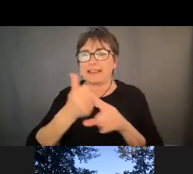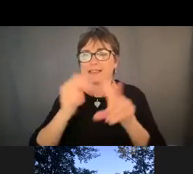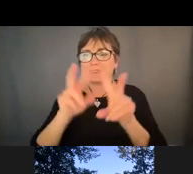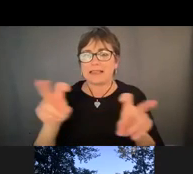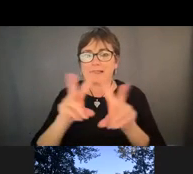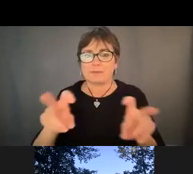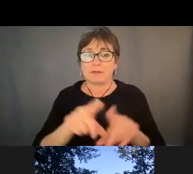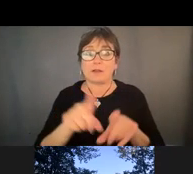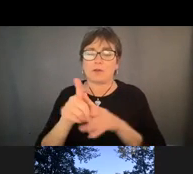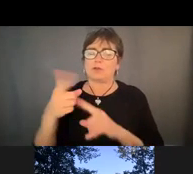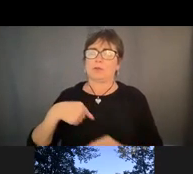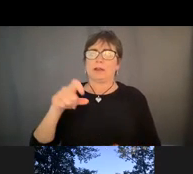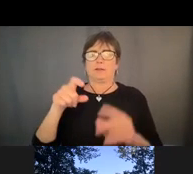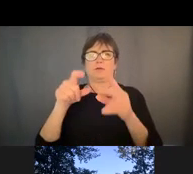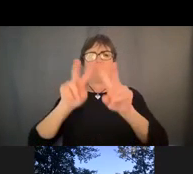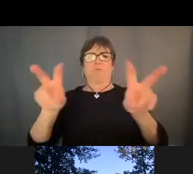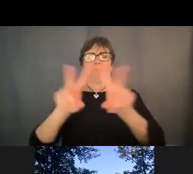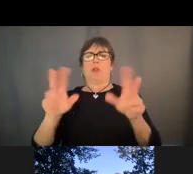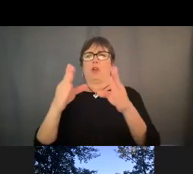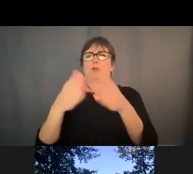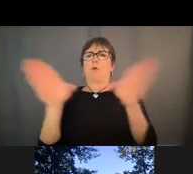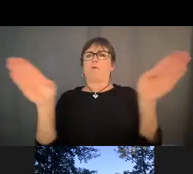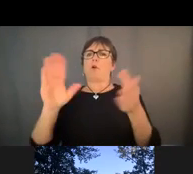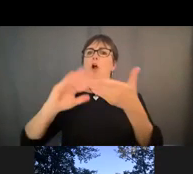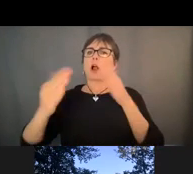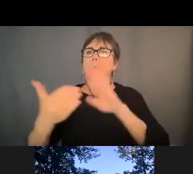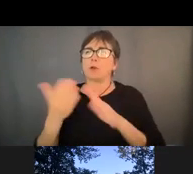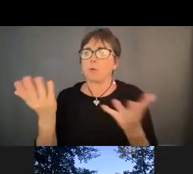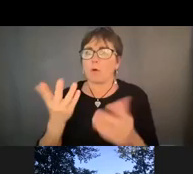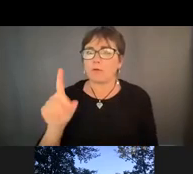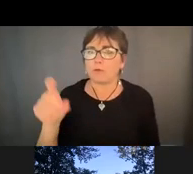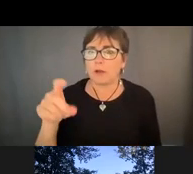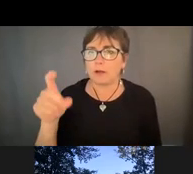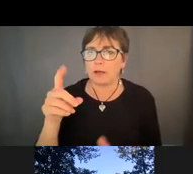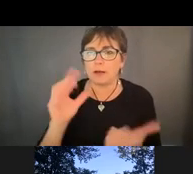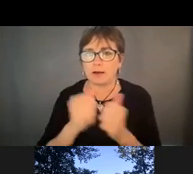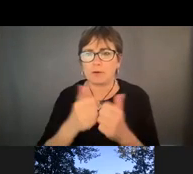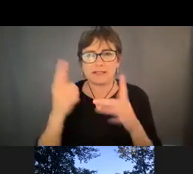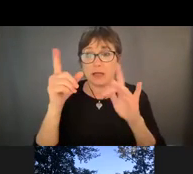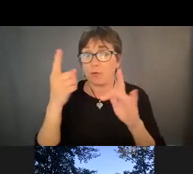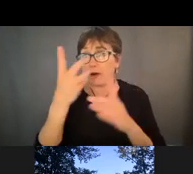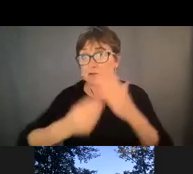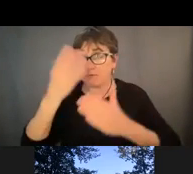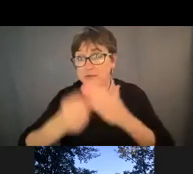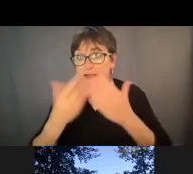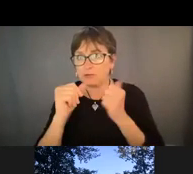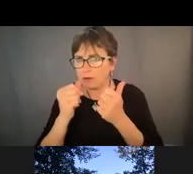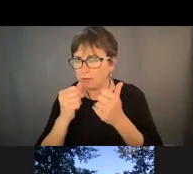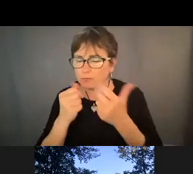going to be able to understand what the parent center's needs are, as well as what the community's are, to be able to bridge that gap. Next slide, please.